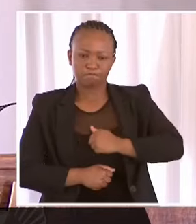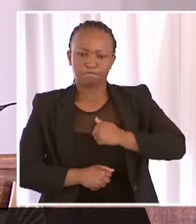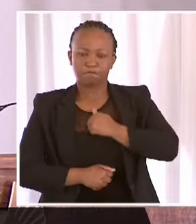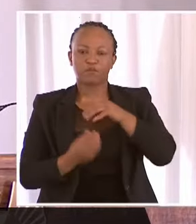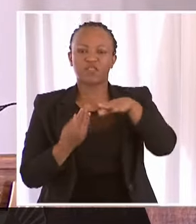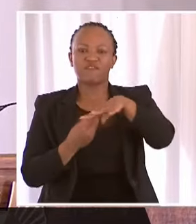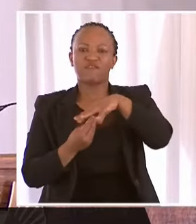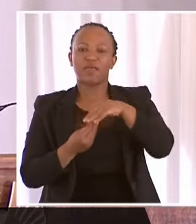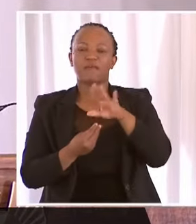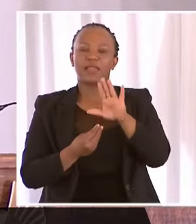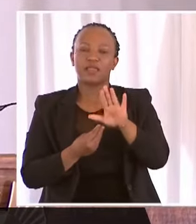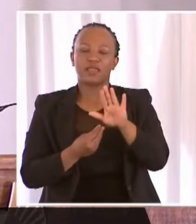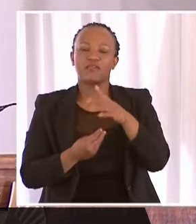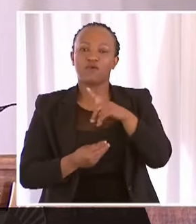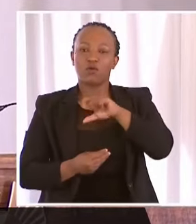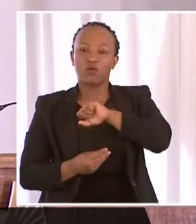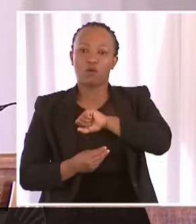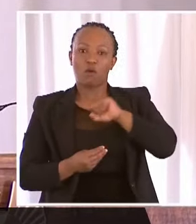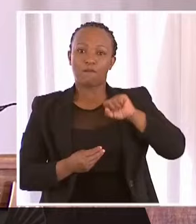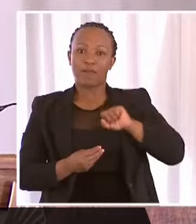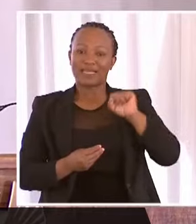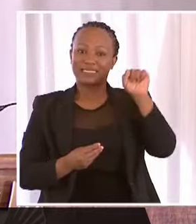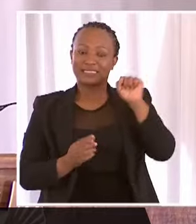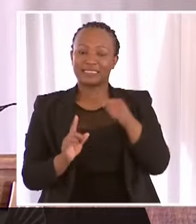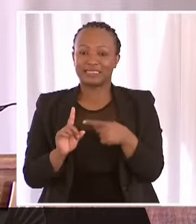of Comrade Aziz Pahad.